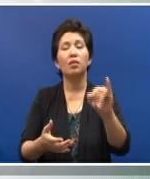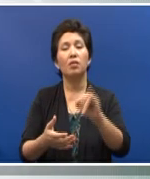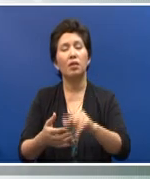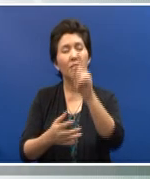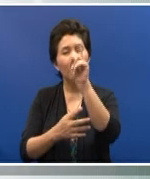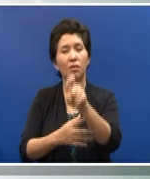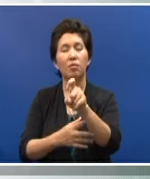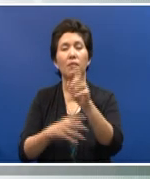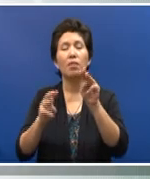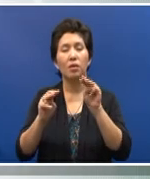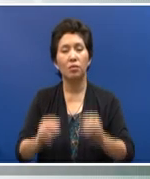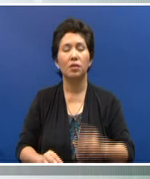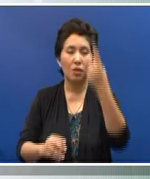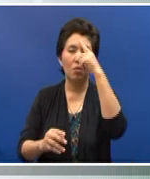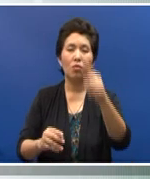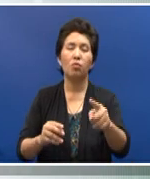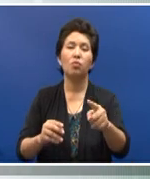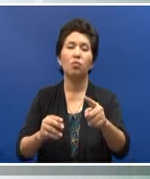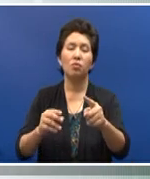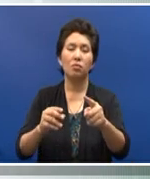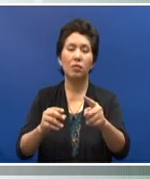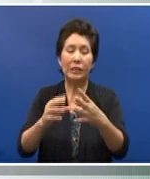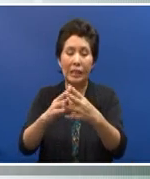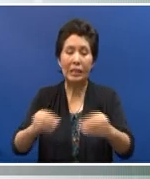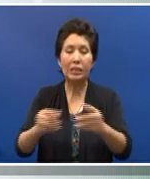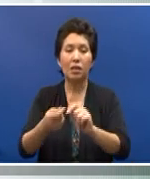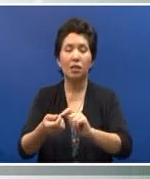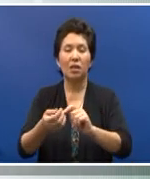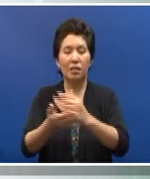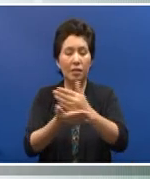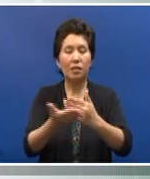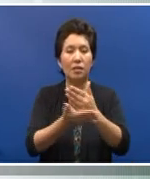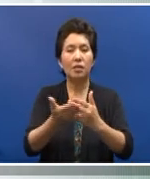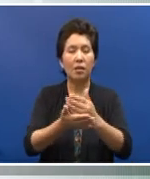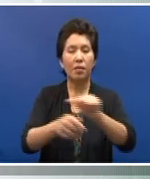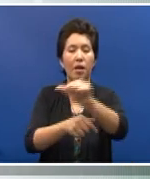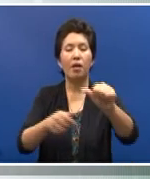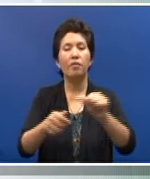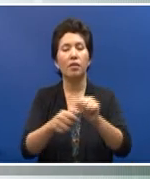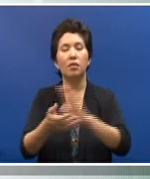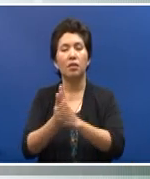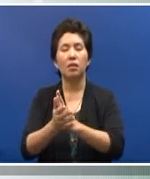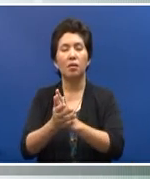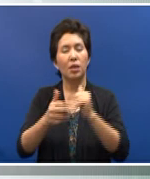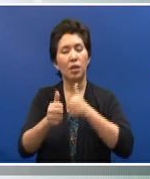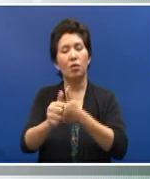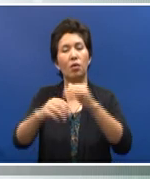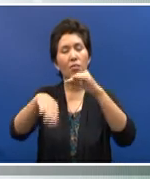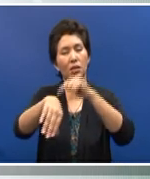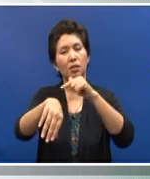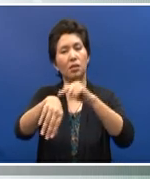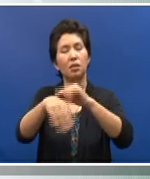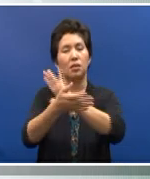requires people to settle in a certain area, okay, for an extended period of time. This leads